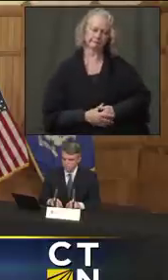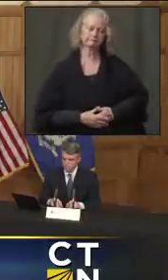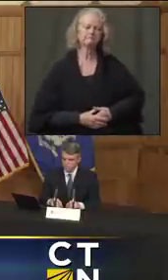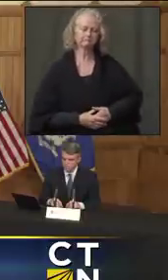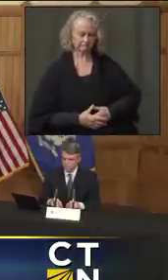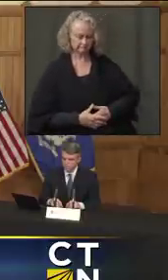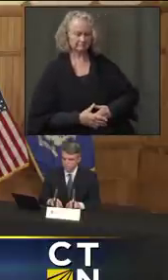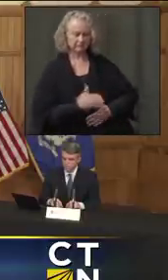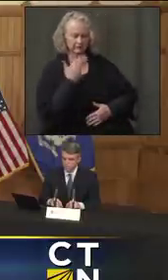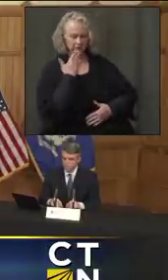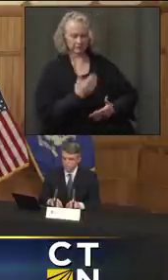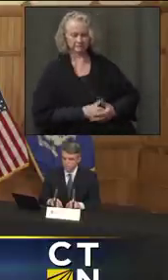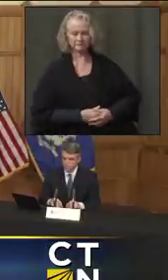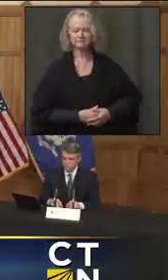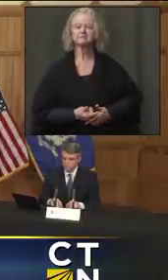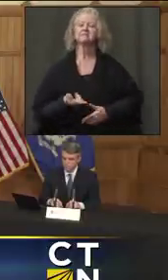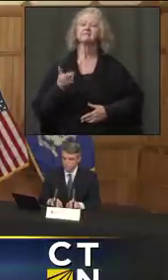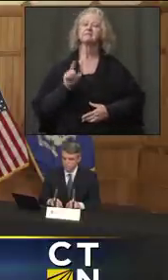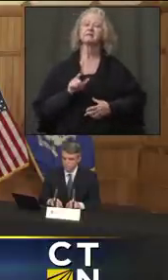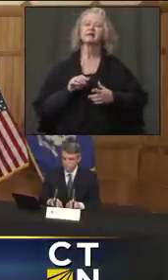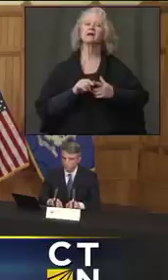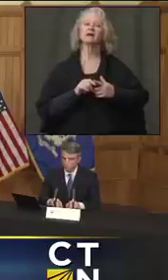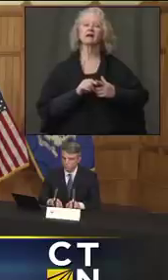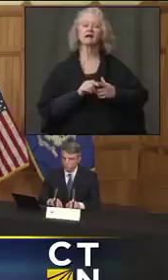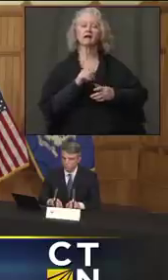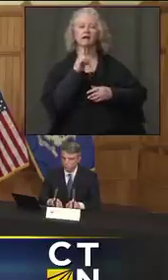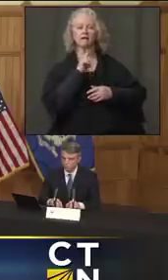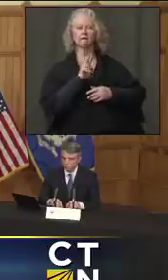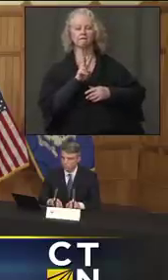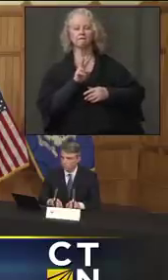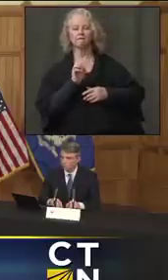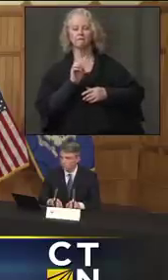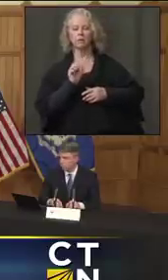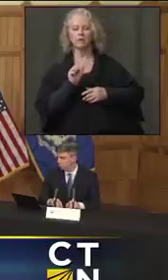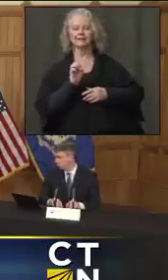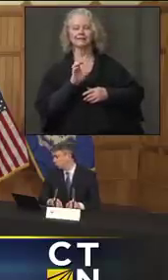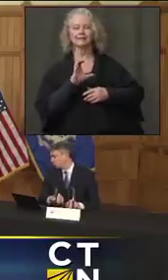Okay, thank you very much. Move along next to Boceto Media.